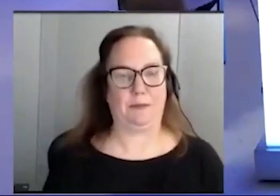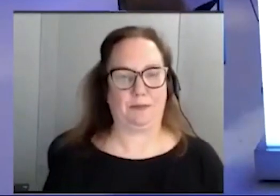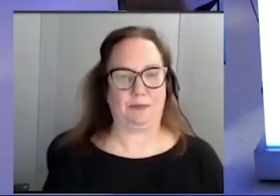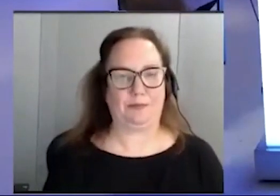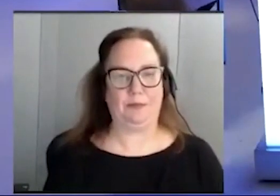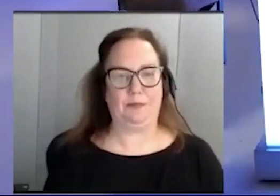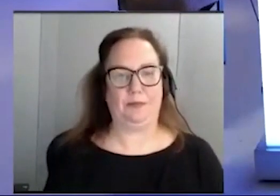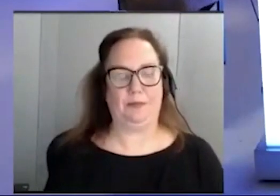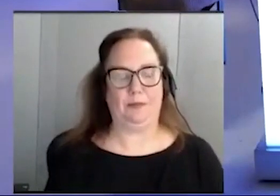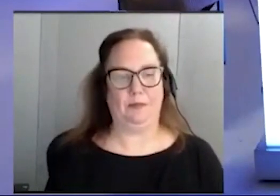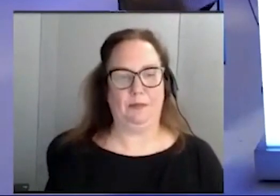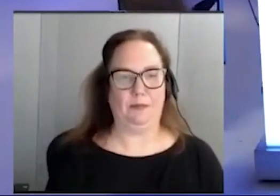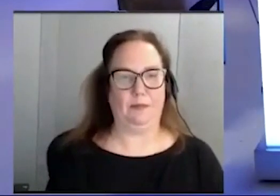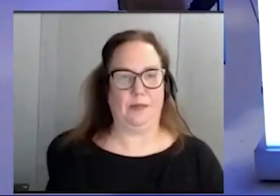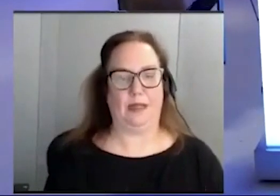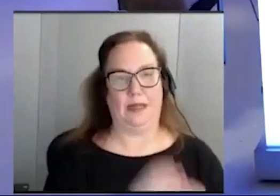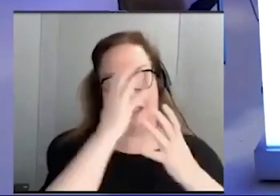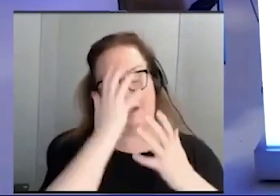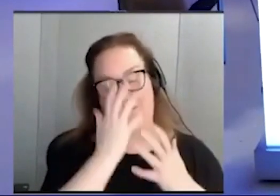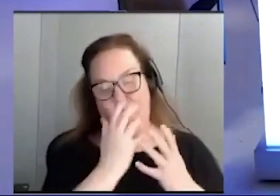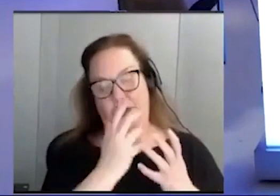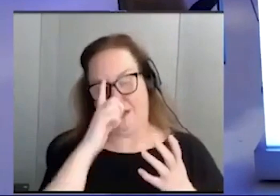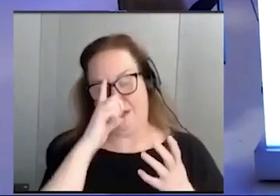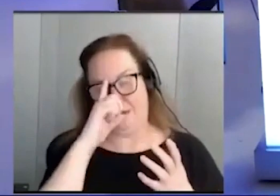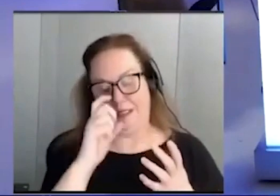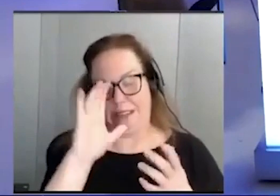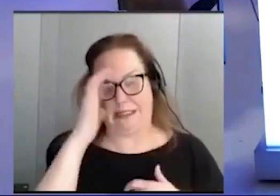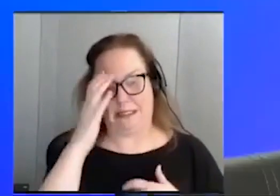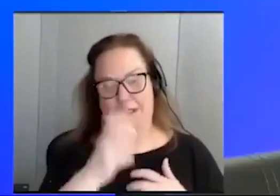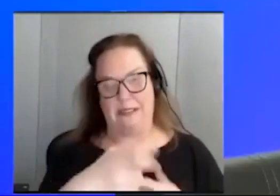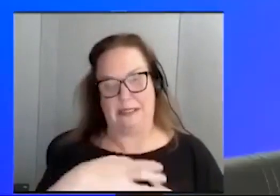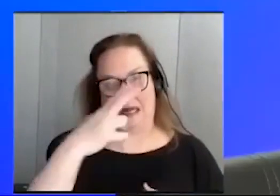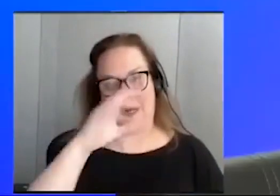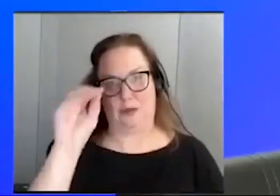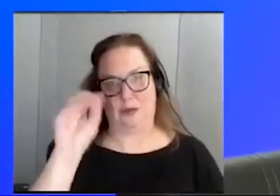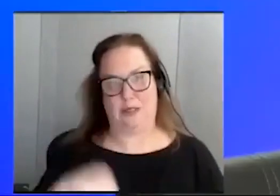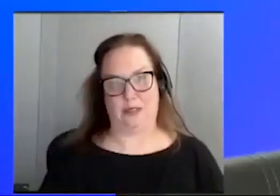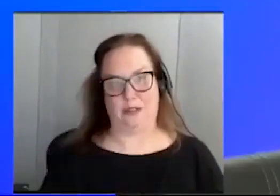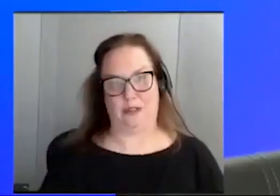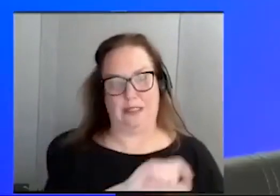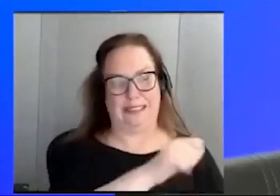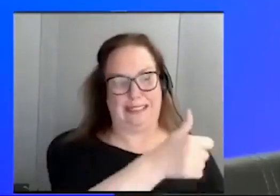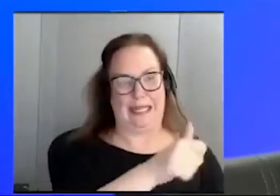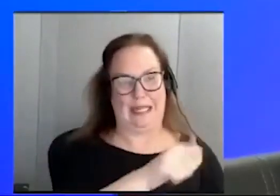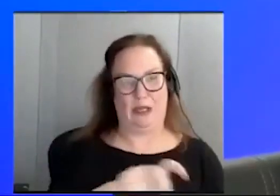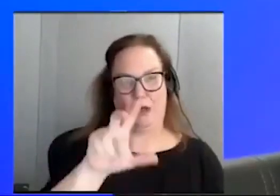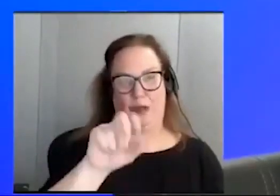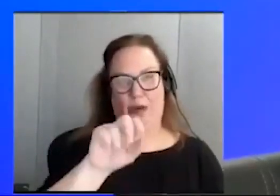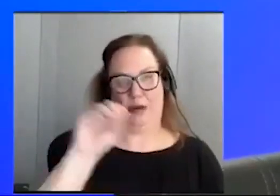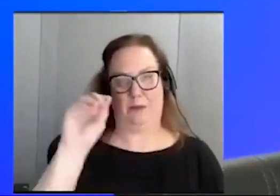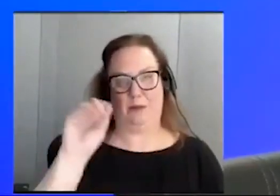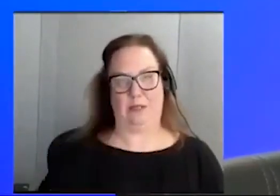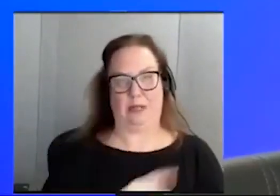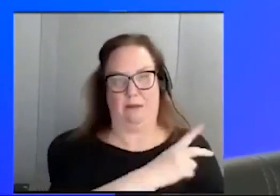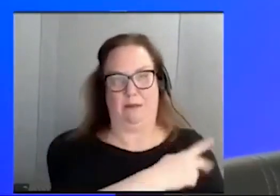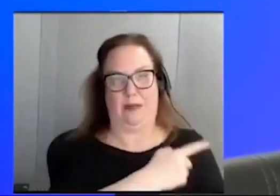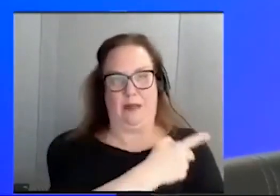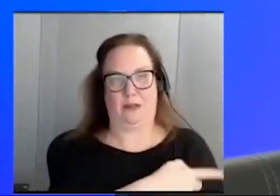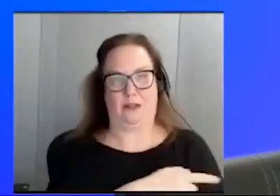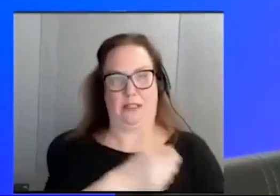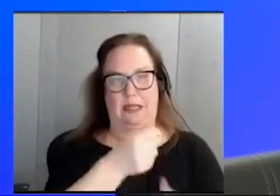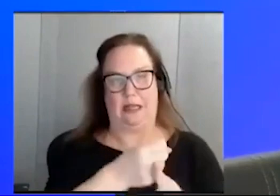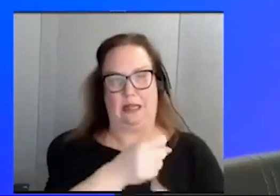Unfortunately, I would say unfortunately, because it seems like a fairly high percentage, and anywhere from 10 to 30% of patients that have had COVID